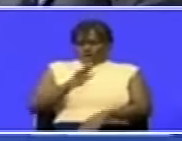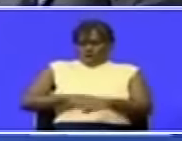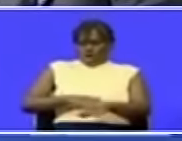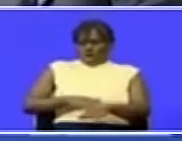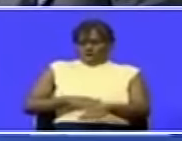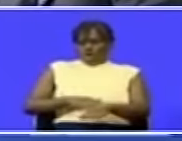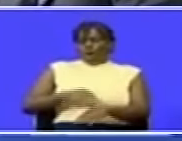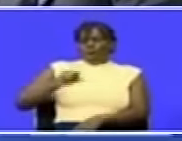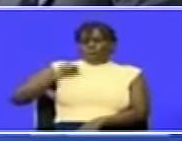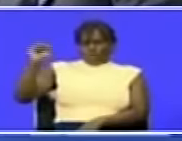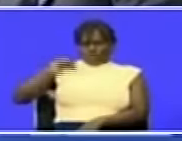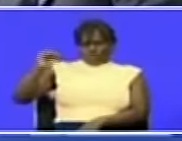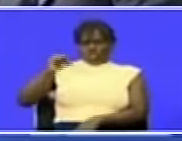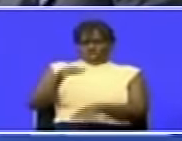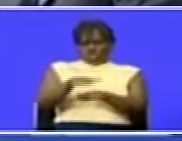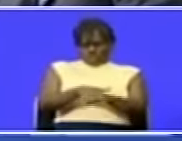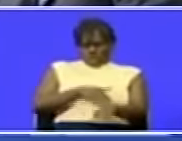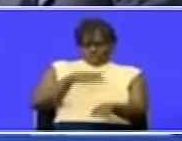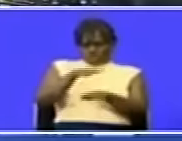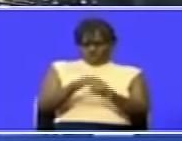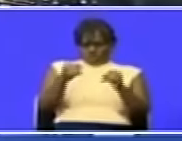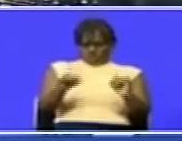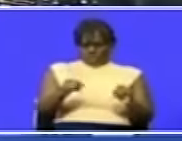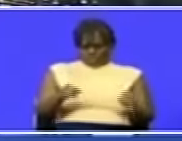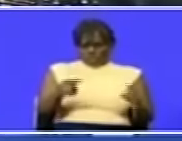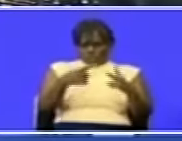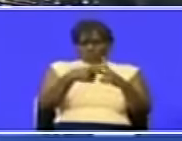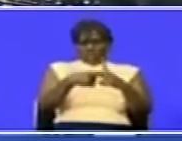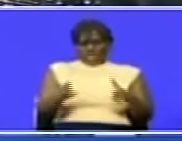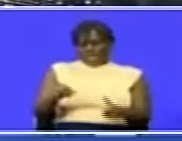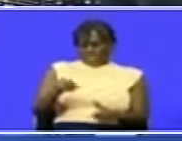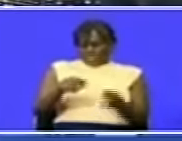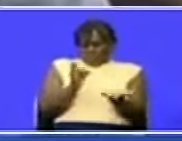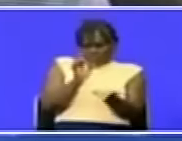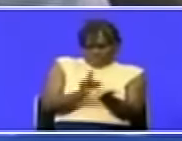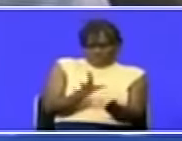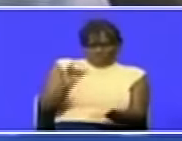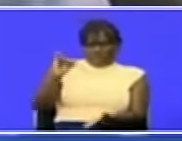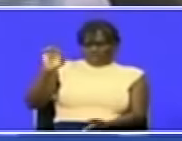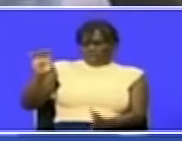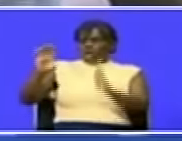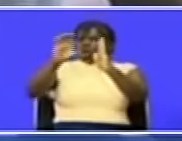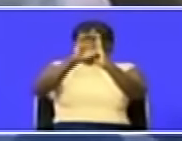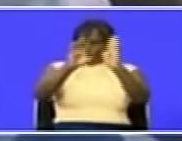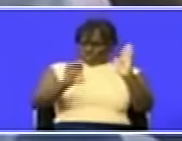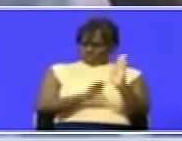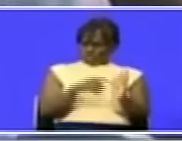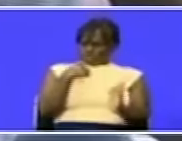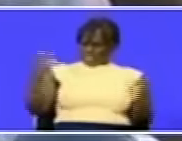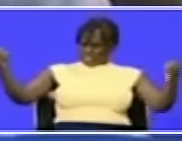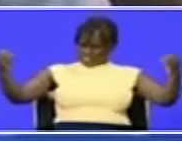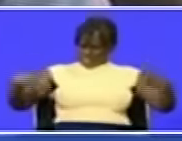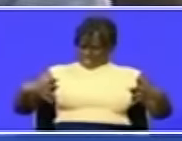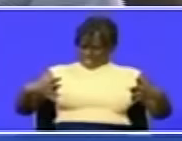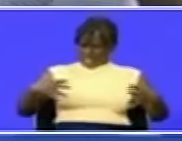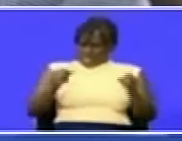asking politicians to go slow on their efforts to kick out the IEBC. Katiba yenyewe inasema kama